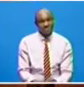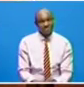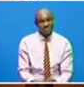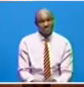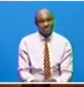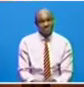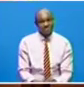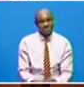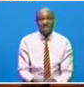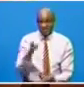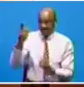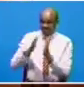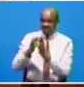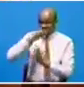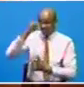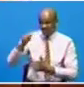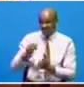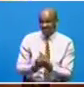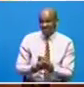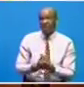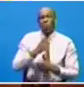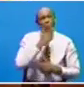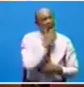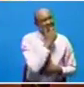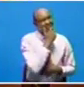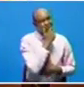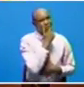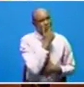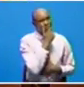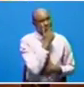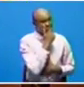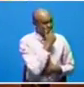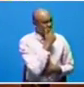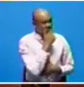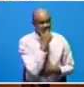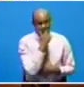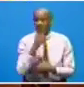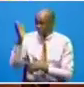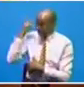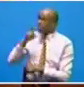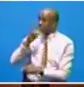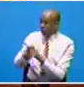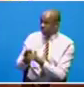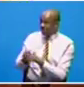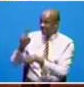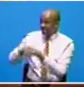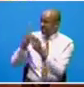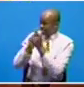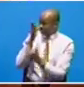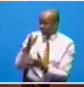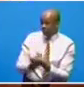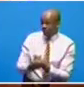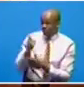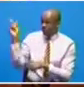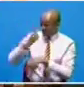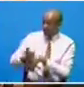so it is a portrait. Wonderful. Yes, I promise he came on the show earlier, and I promised that when I meet you one day, he